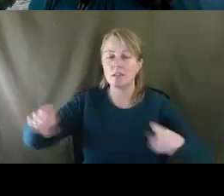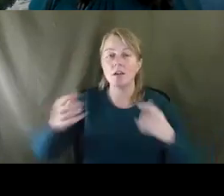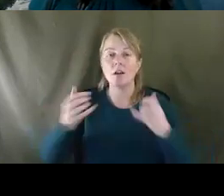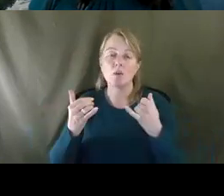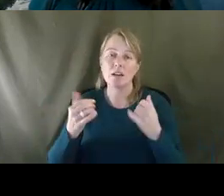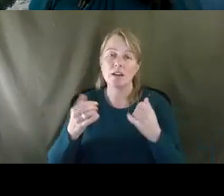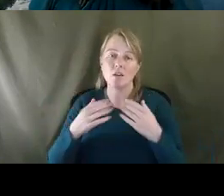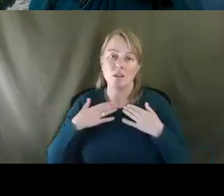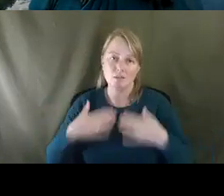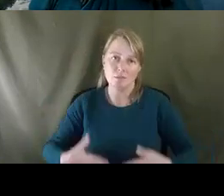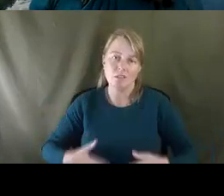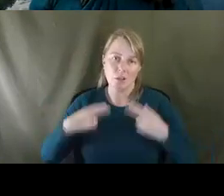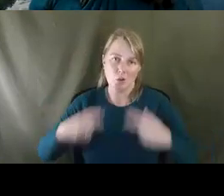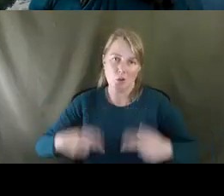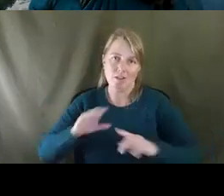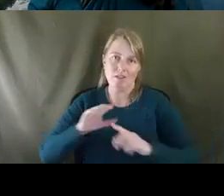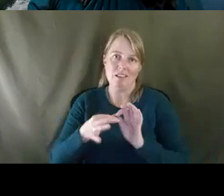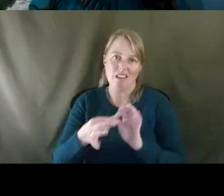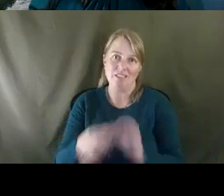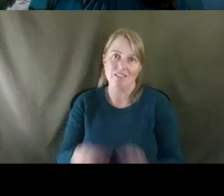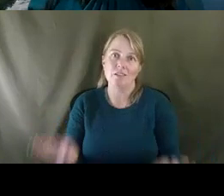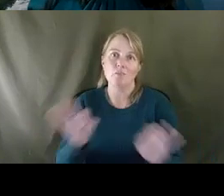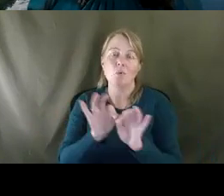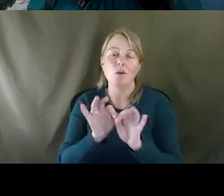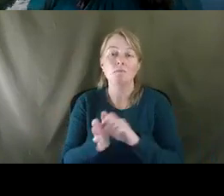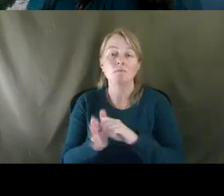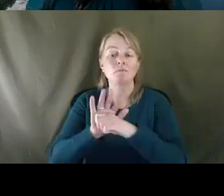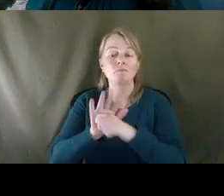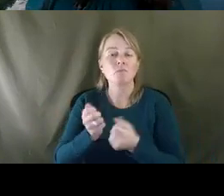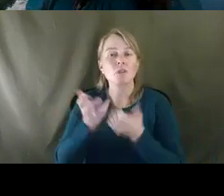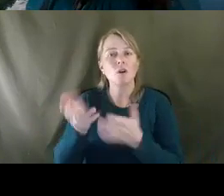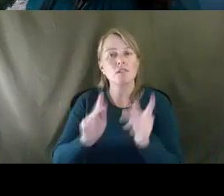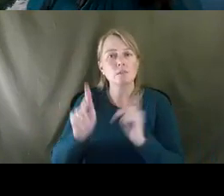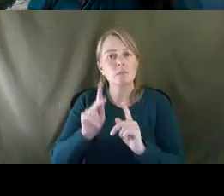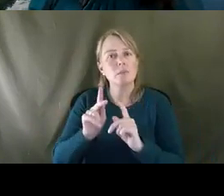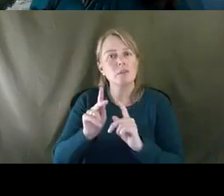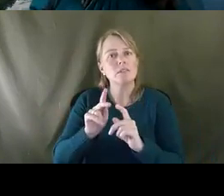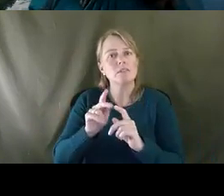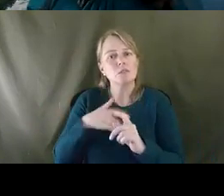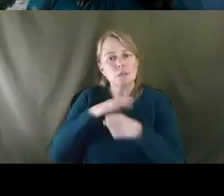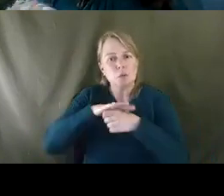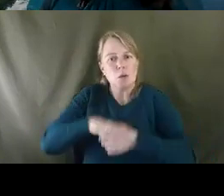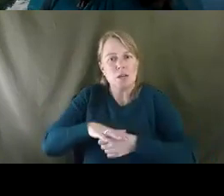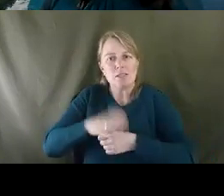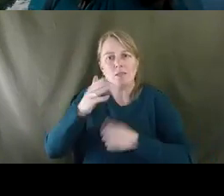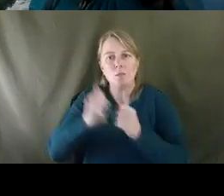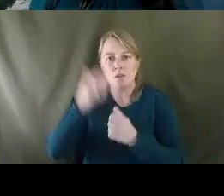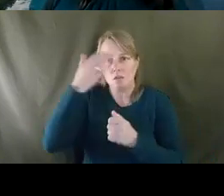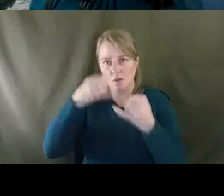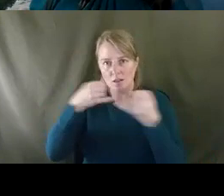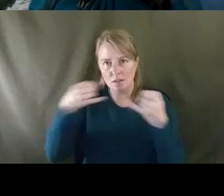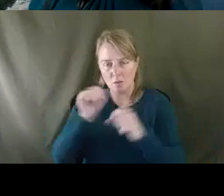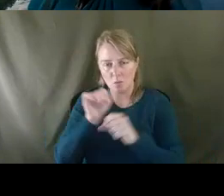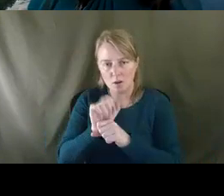ever before. The pandemic has forced many people into stressful frontline work or left them struggling to adjust to